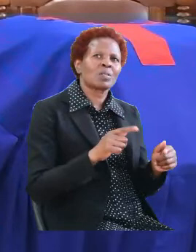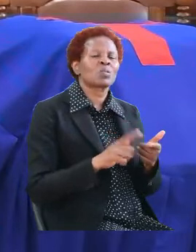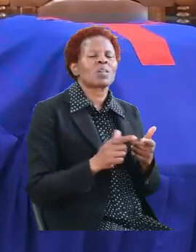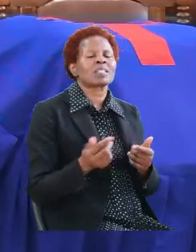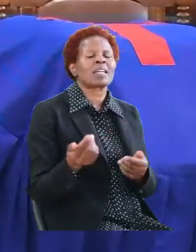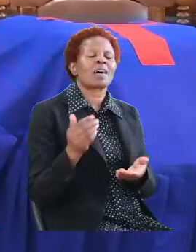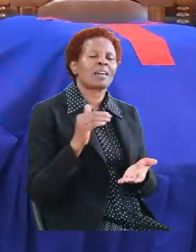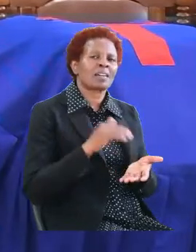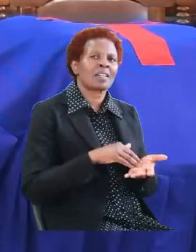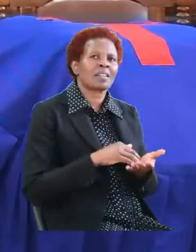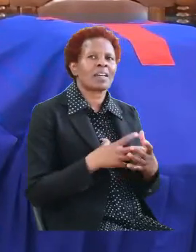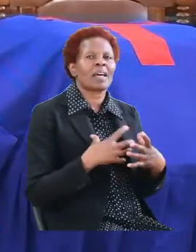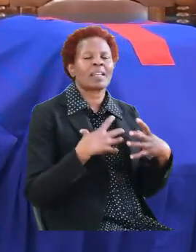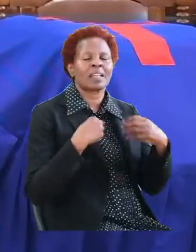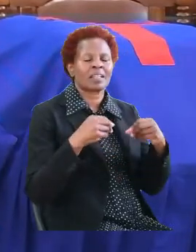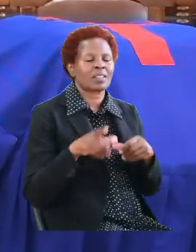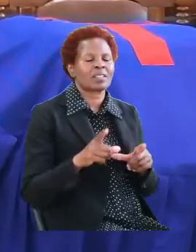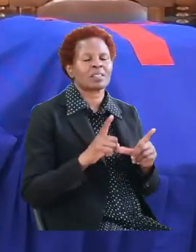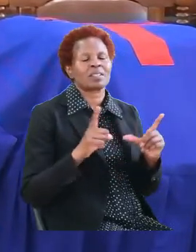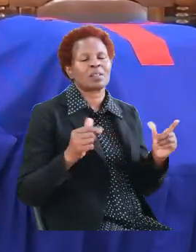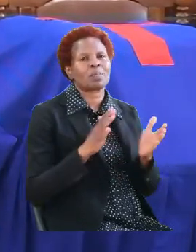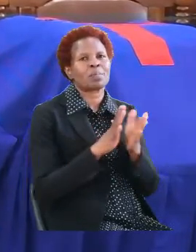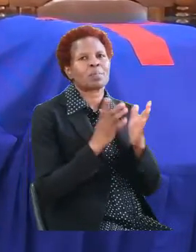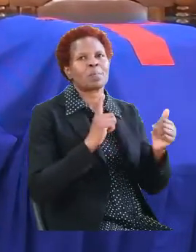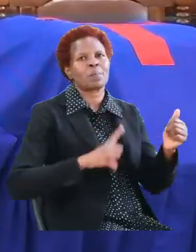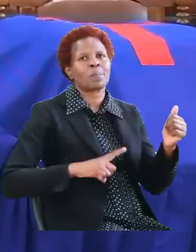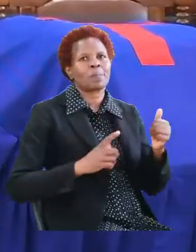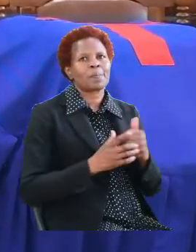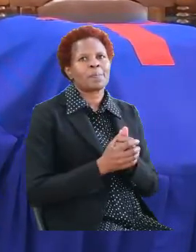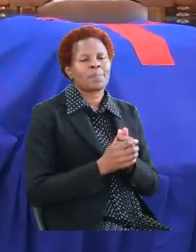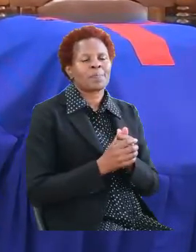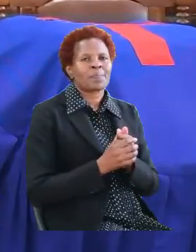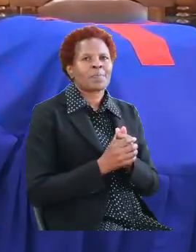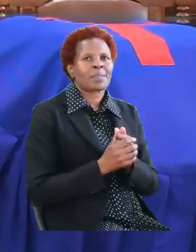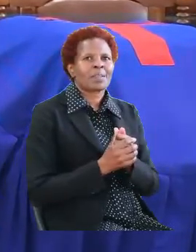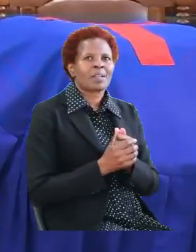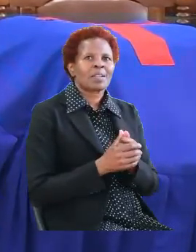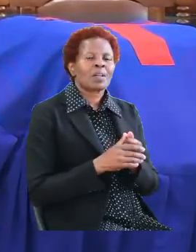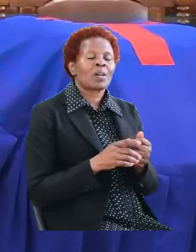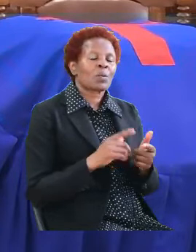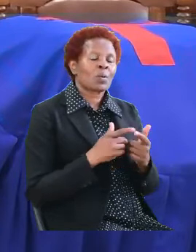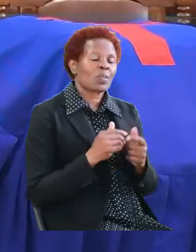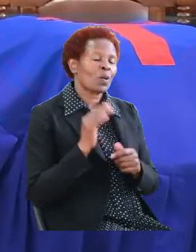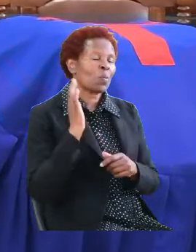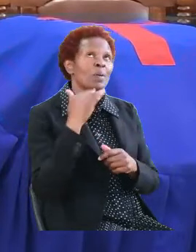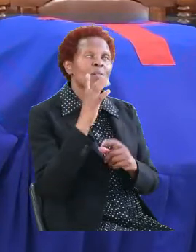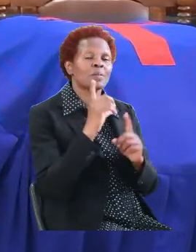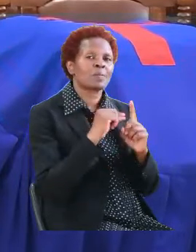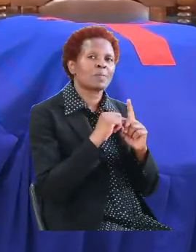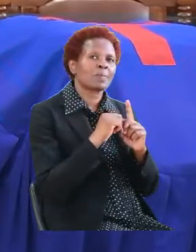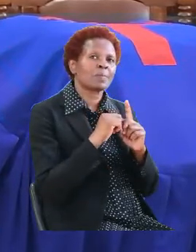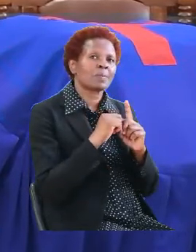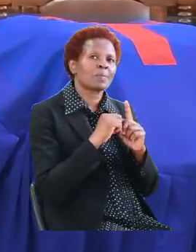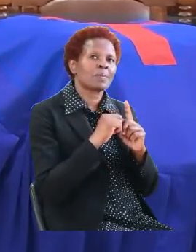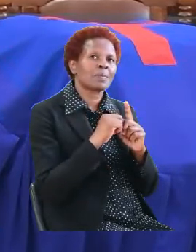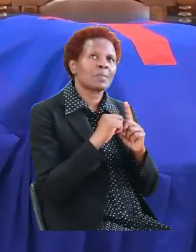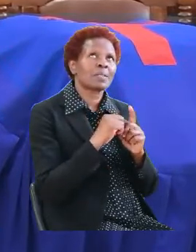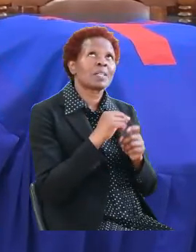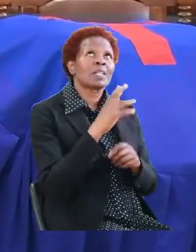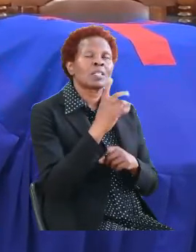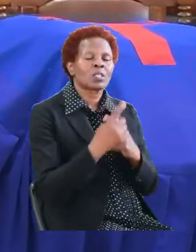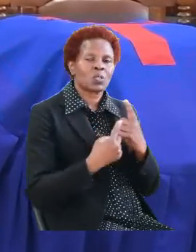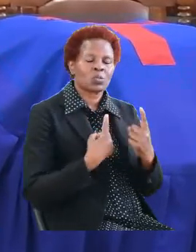again and heal our lives. Praise the name of the Lord. And at the obedience of the word of the Lord